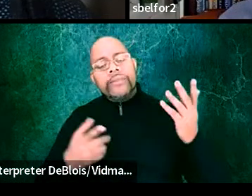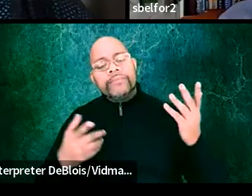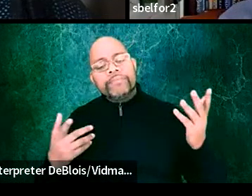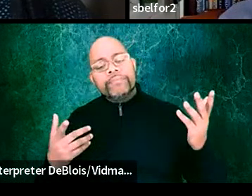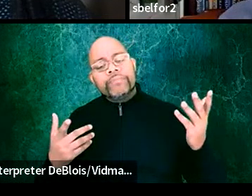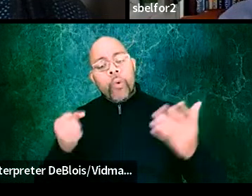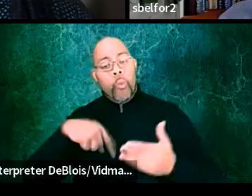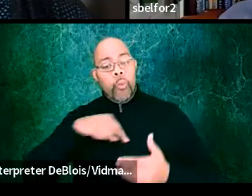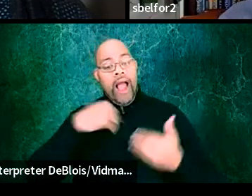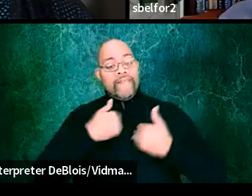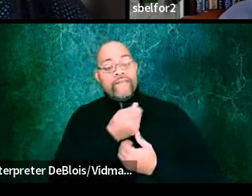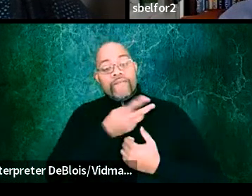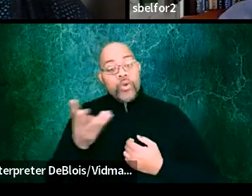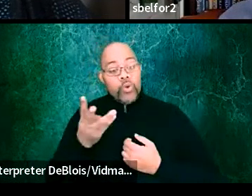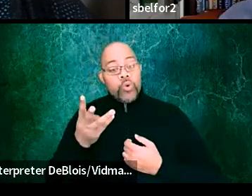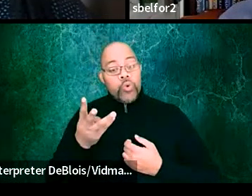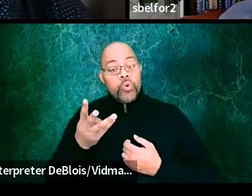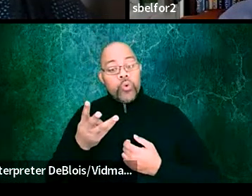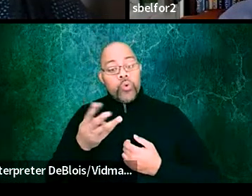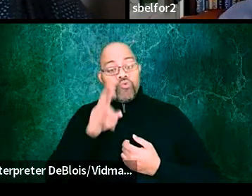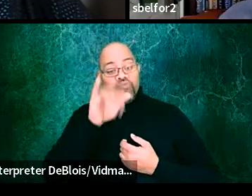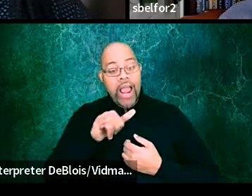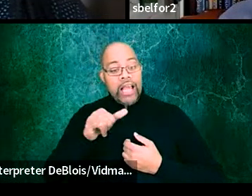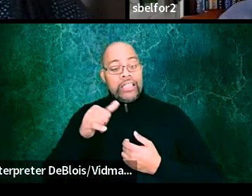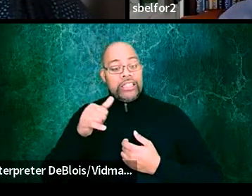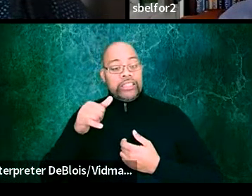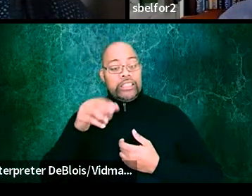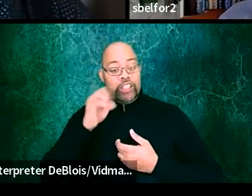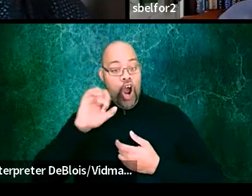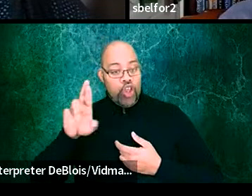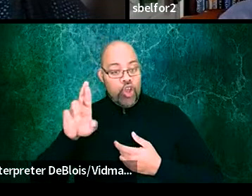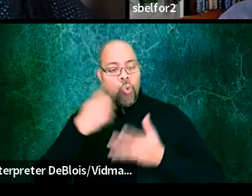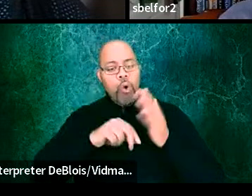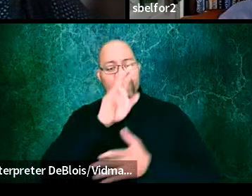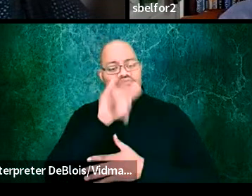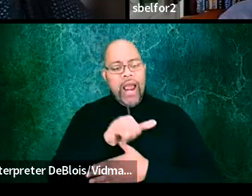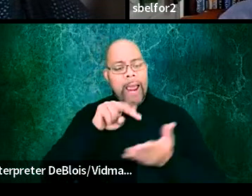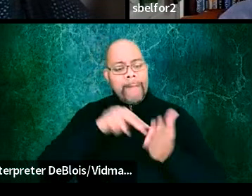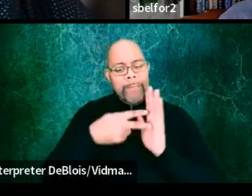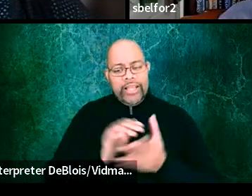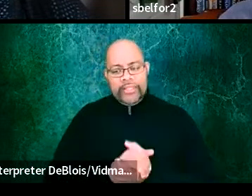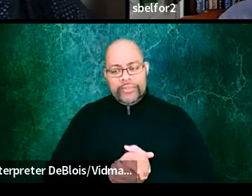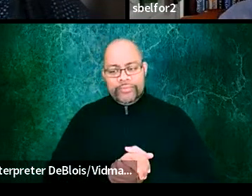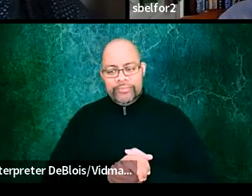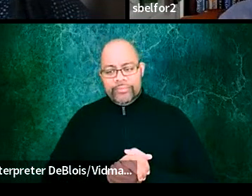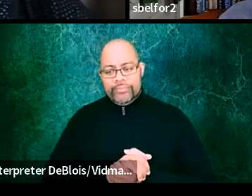So we have a few Ray scholars here. What does Ray stand for?